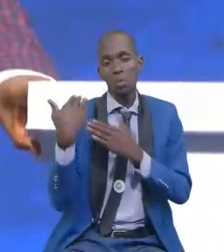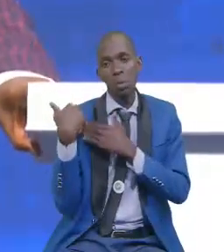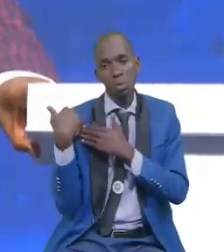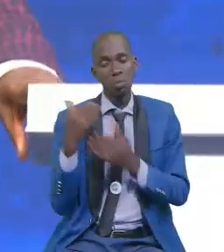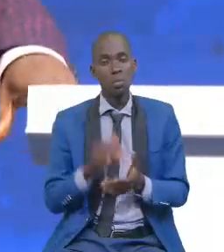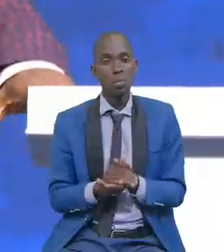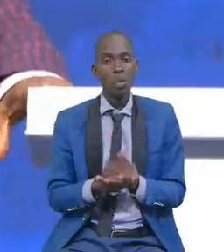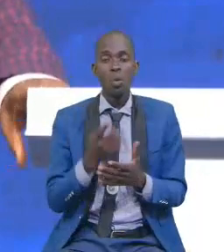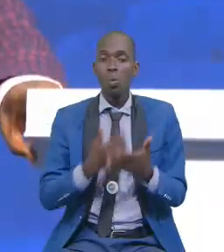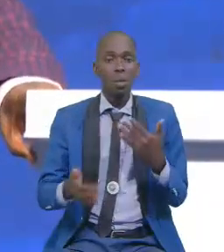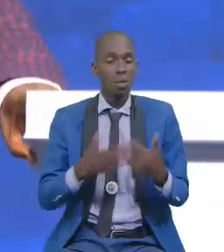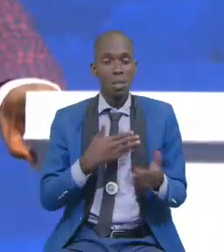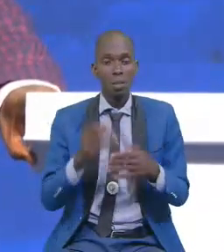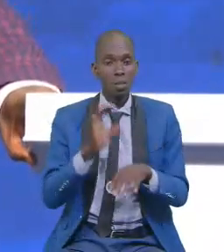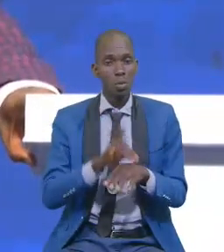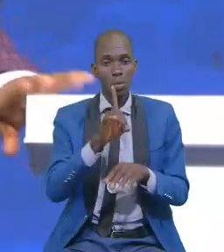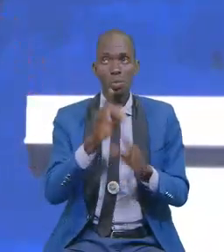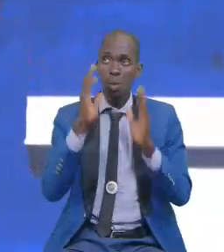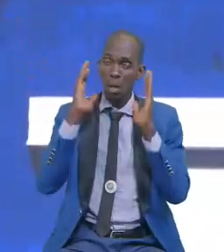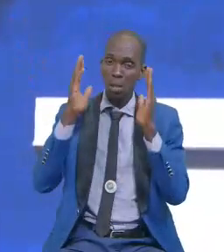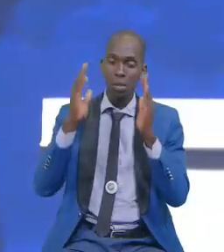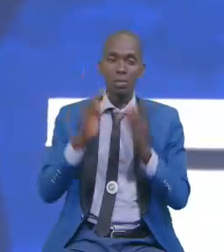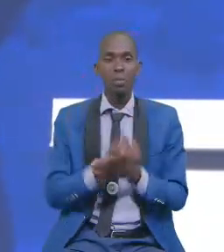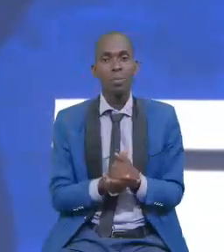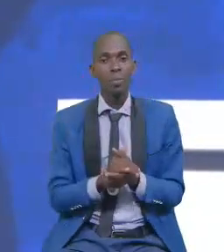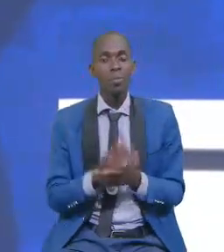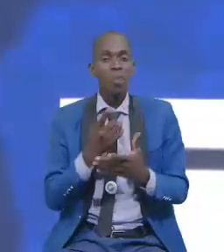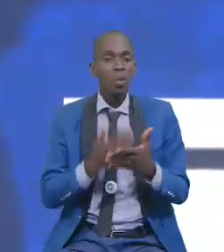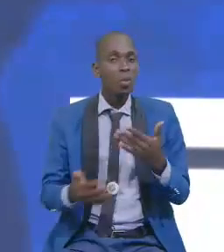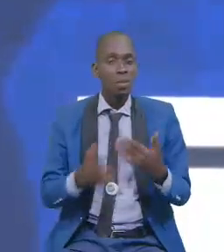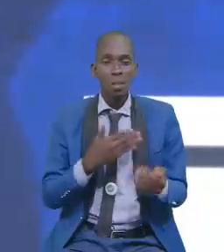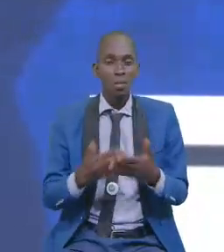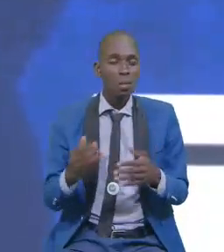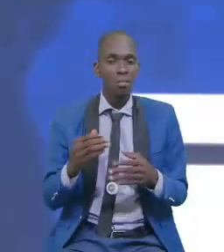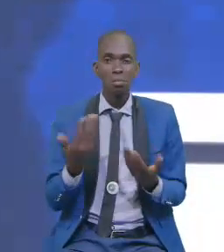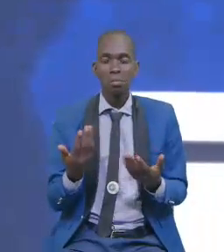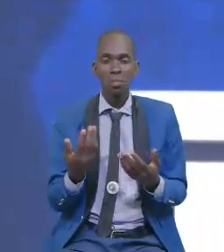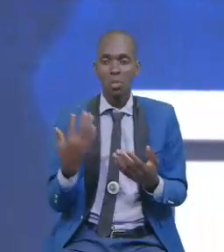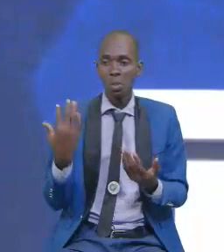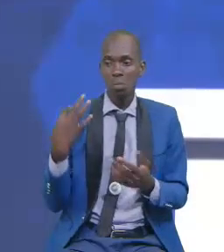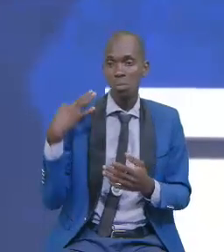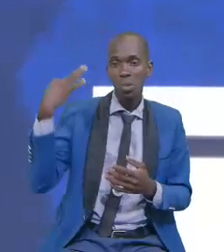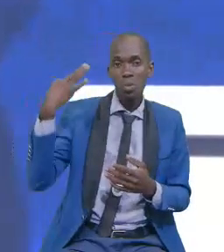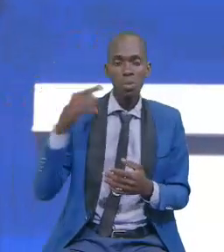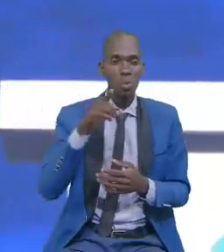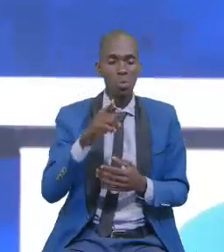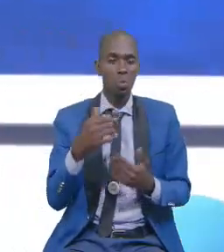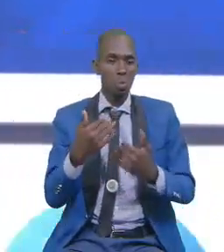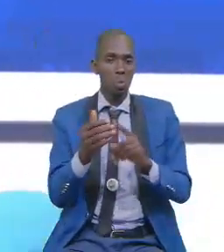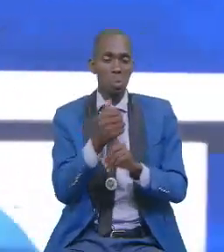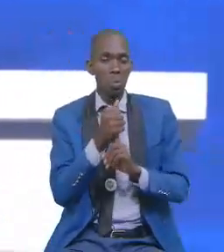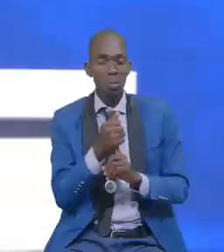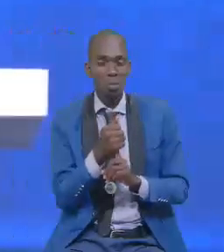whatever church you attend, whatever title you hold, if you